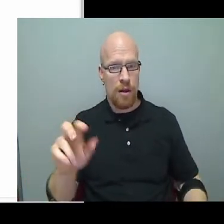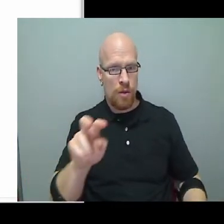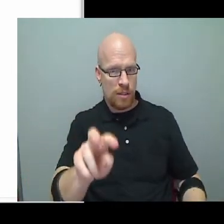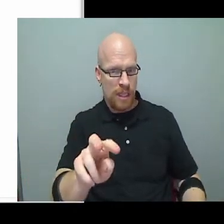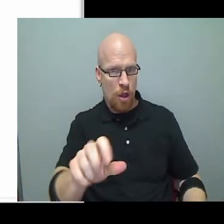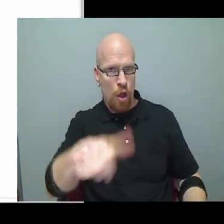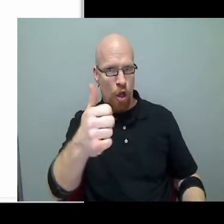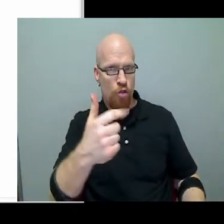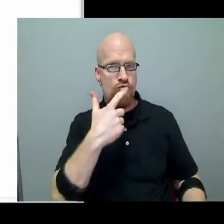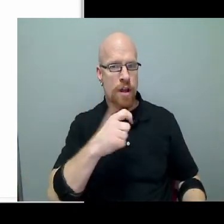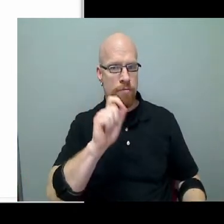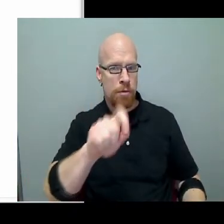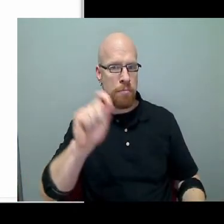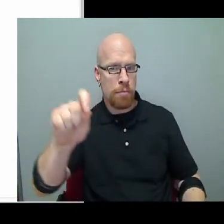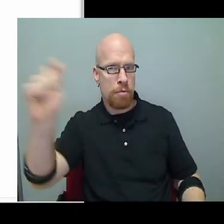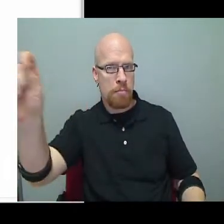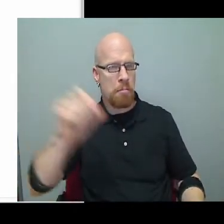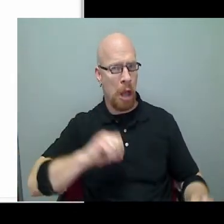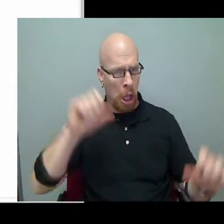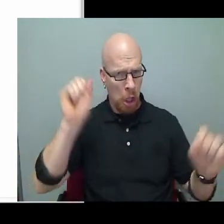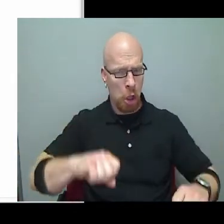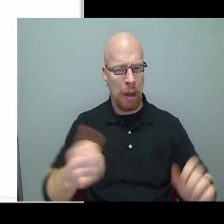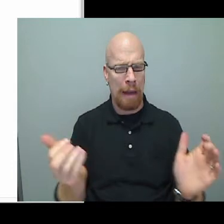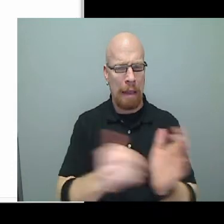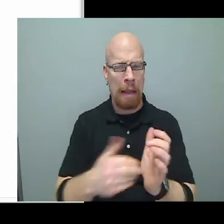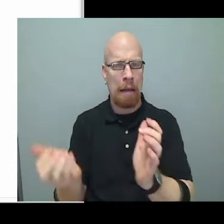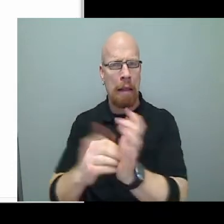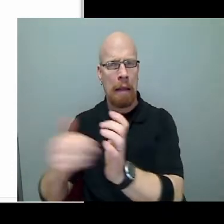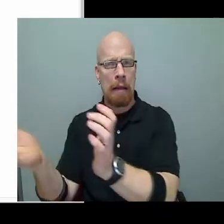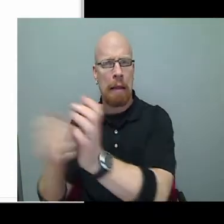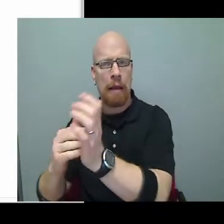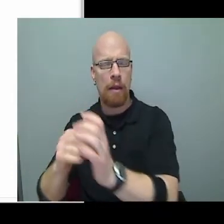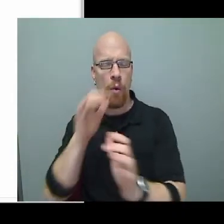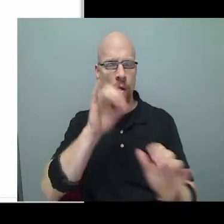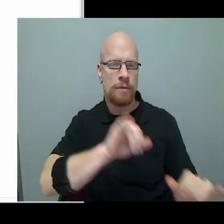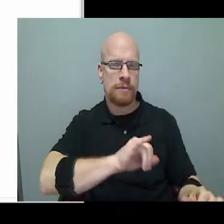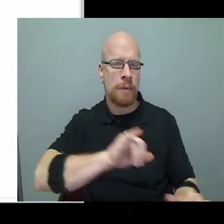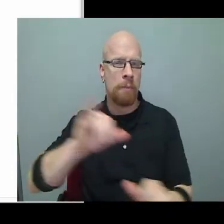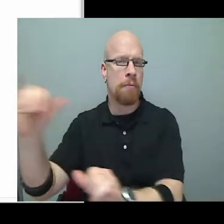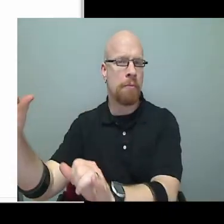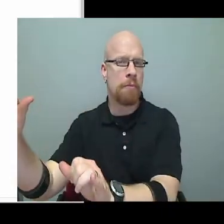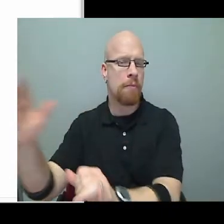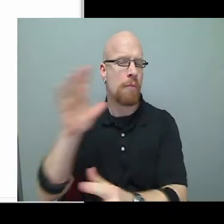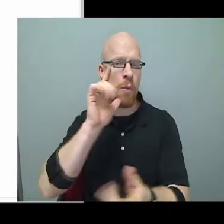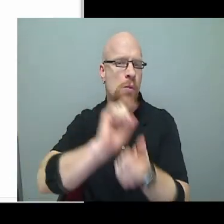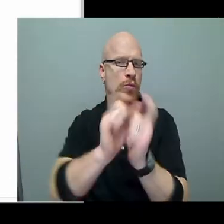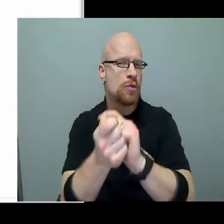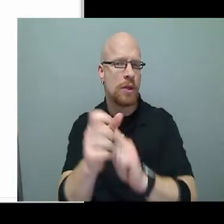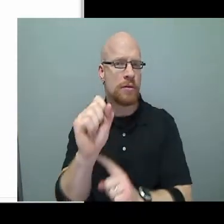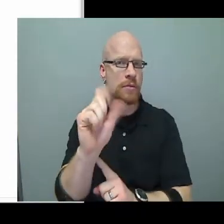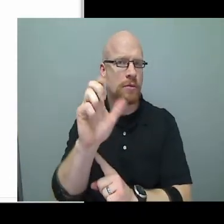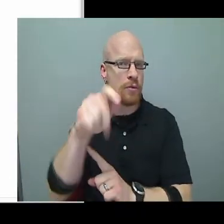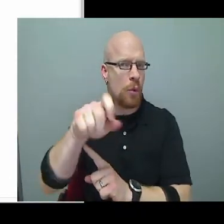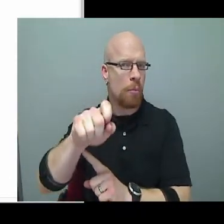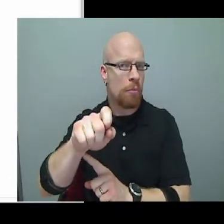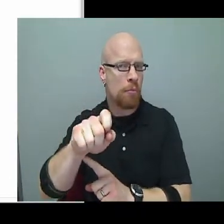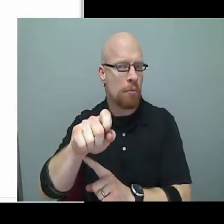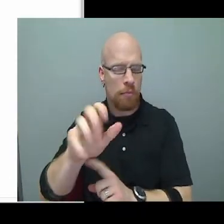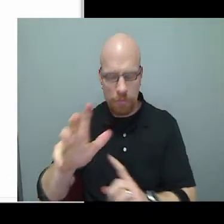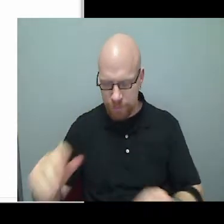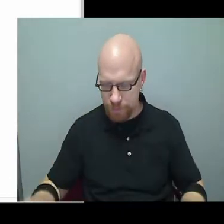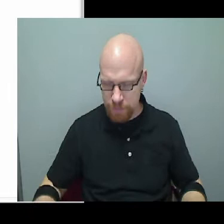You can see other red dots on my graph here, and I could calculate them in different ways, and the slope would not